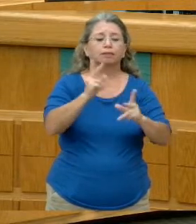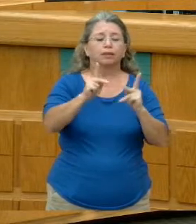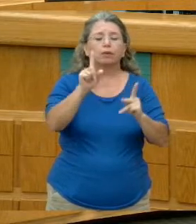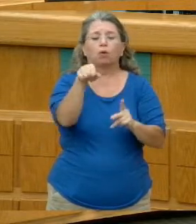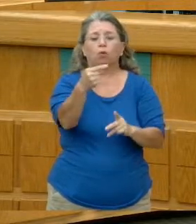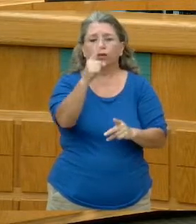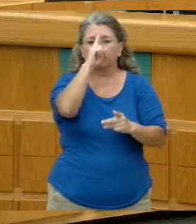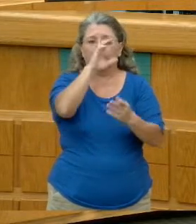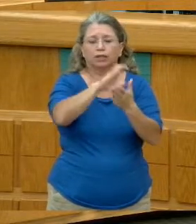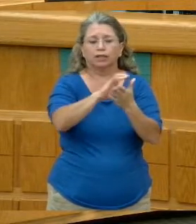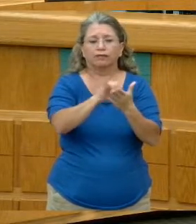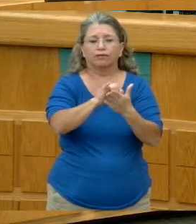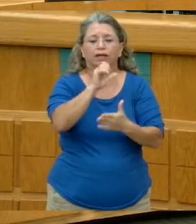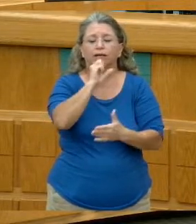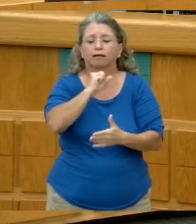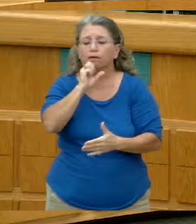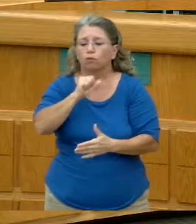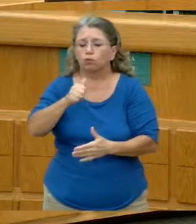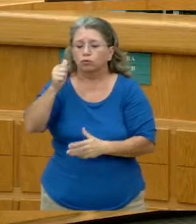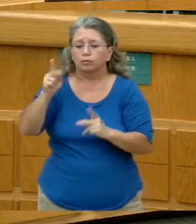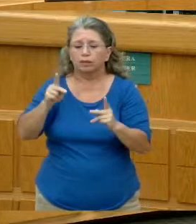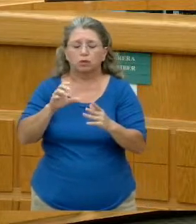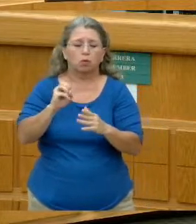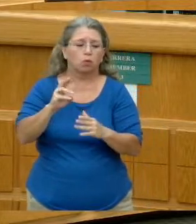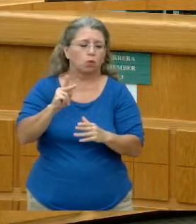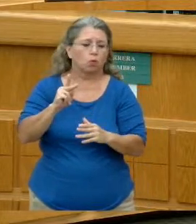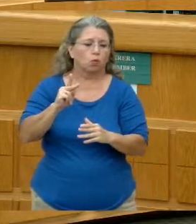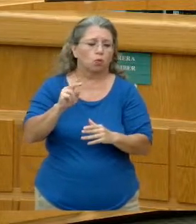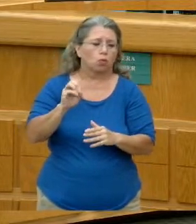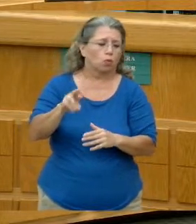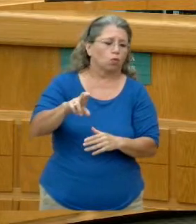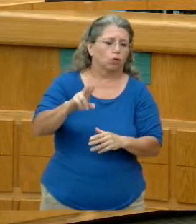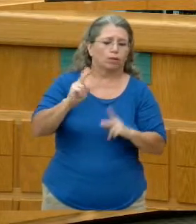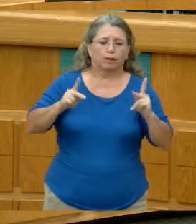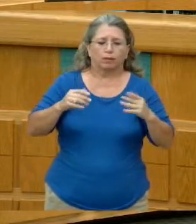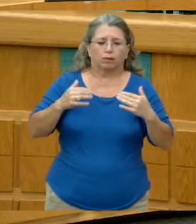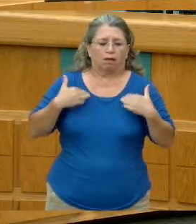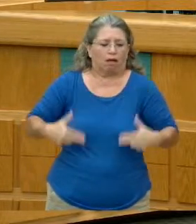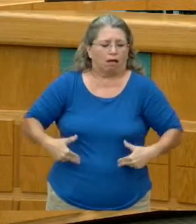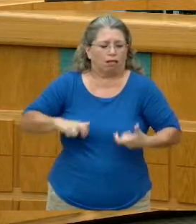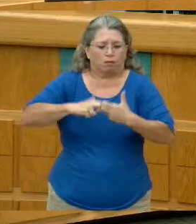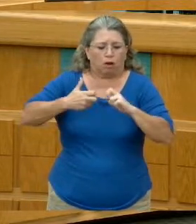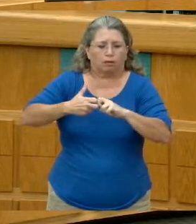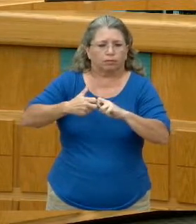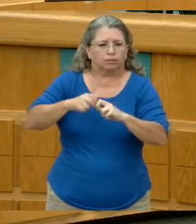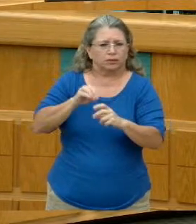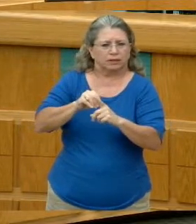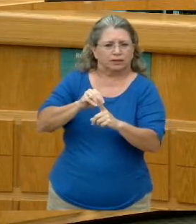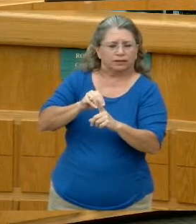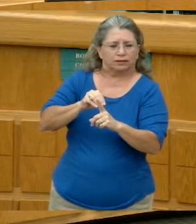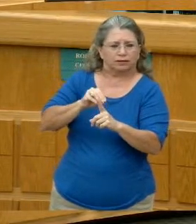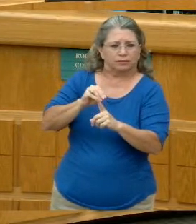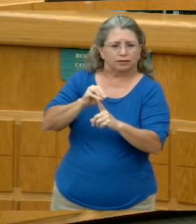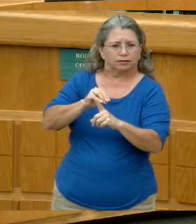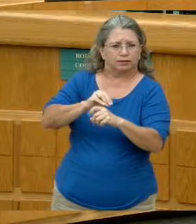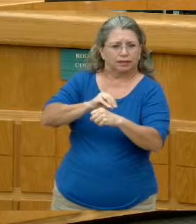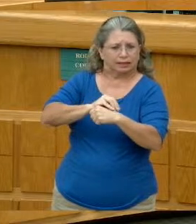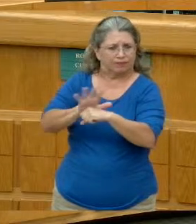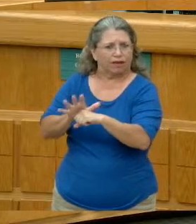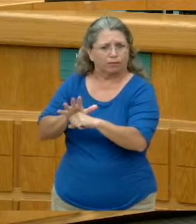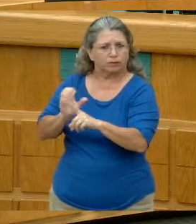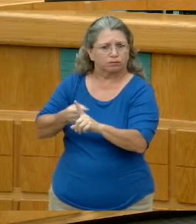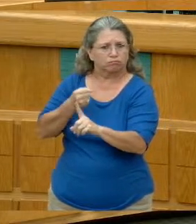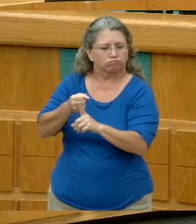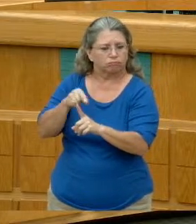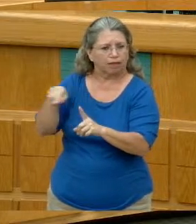that the elderly or the immune compromised are really being affected. And this virus does not discriminate.